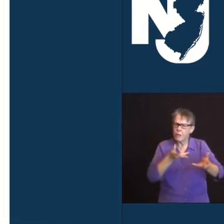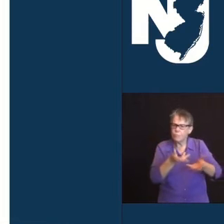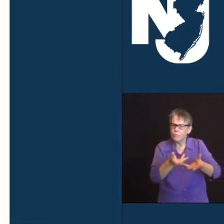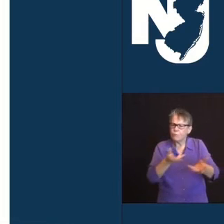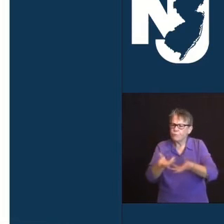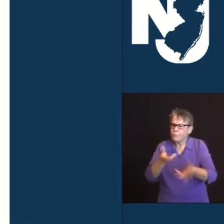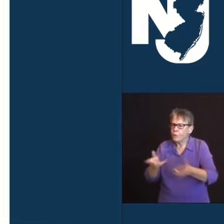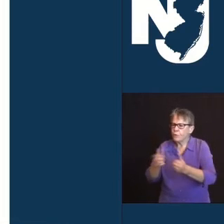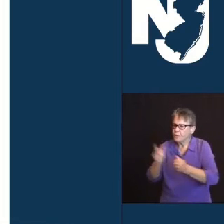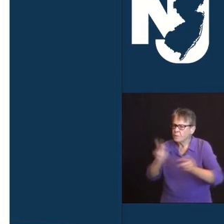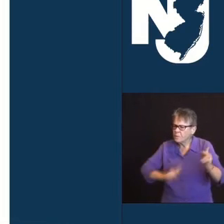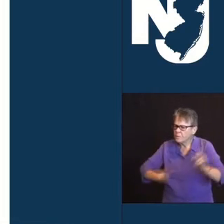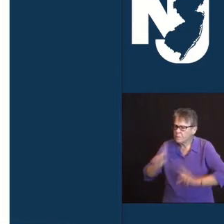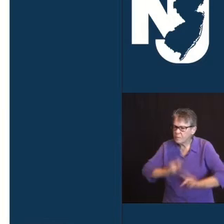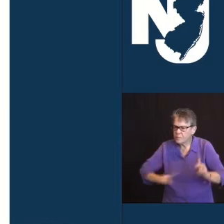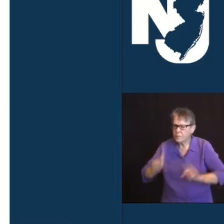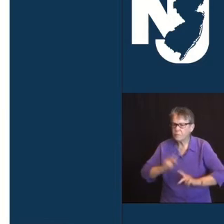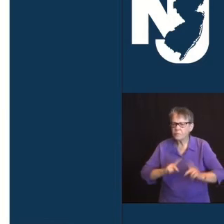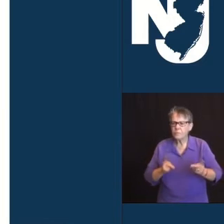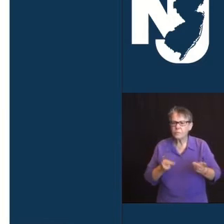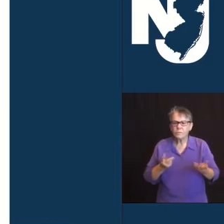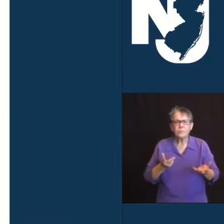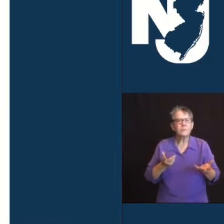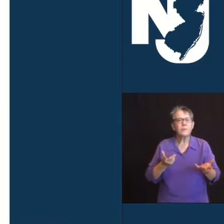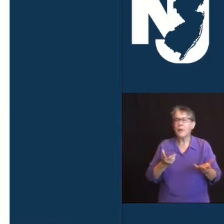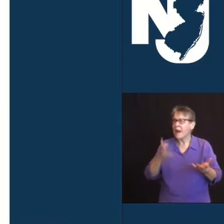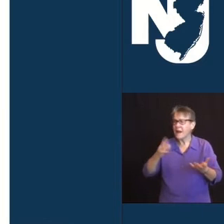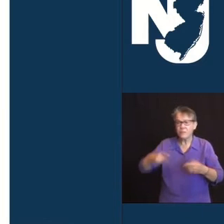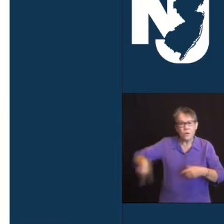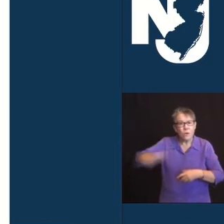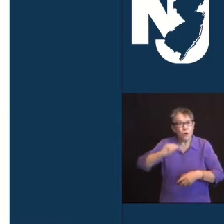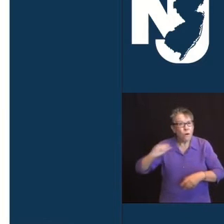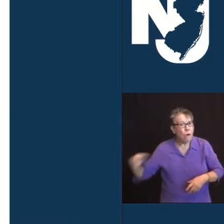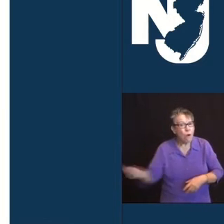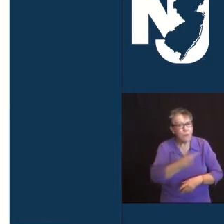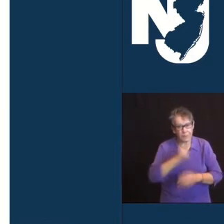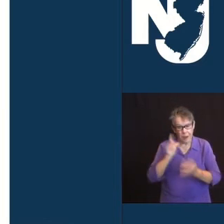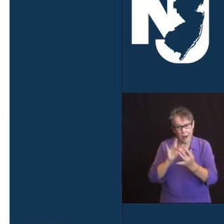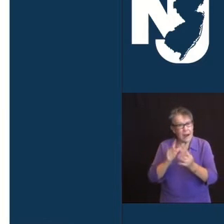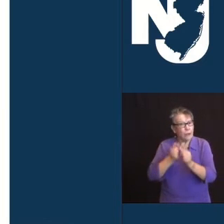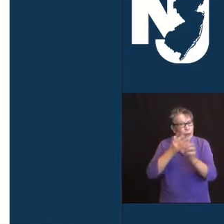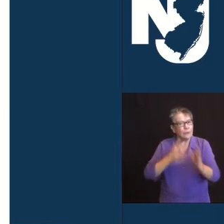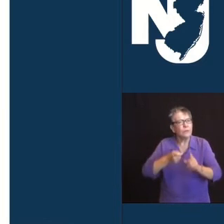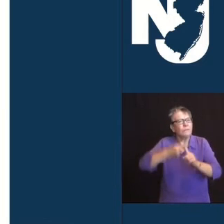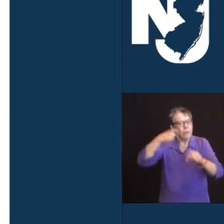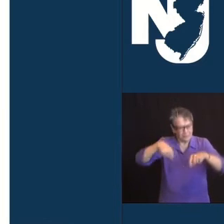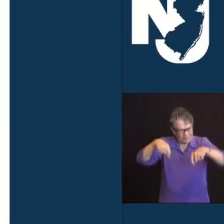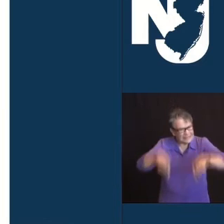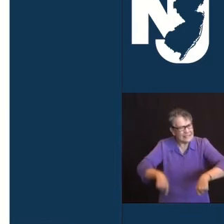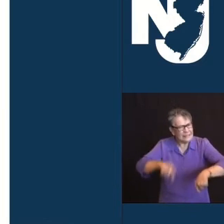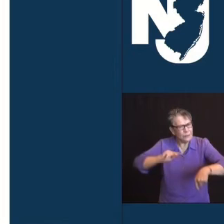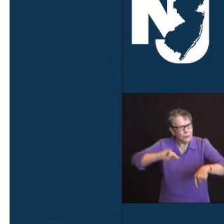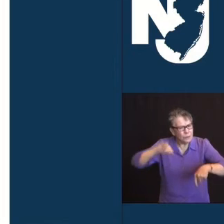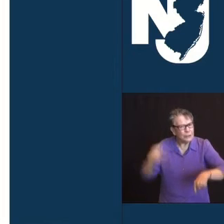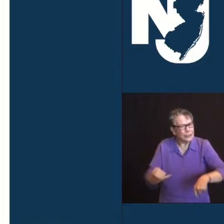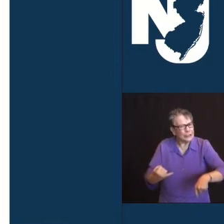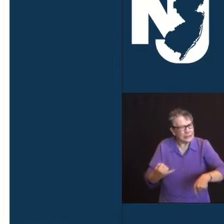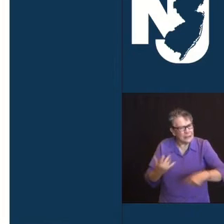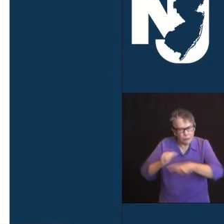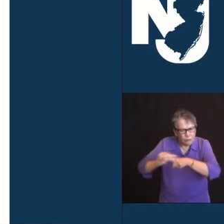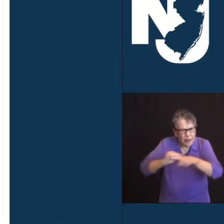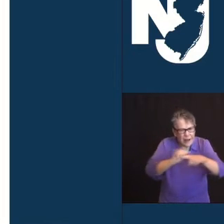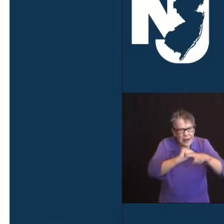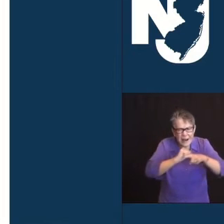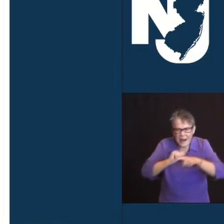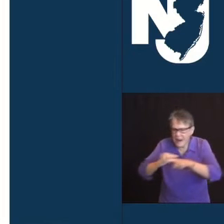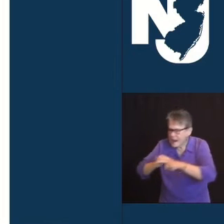work. These are people from within our own communities, stepping forward to protect their very neighbors. And through their commitment,